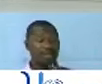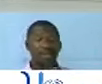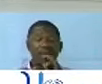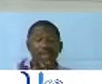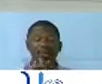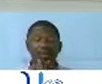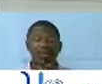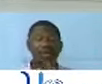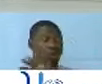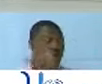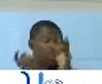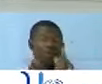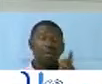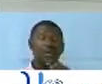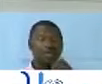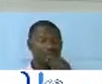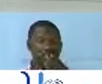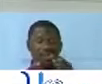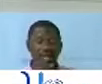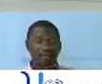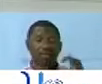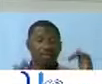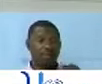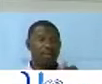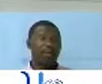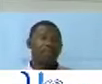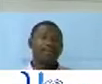And subsequently, when we also went to the